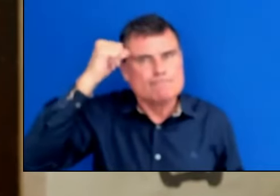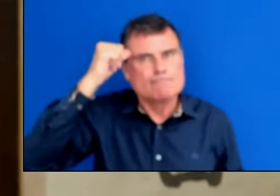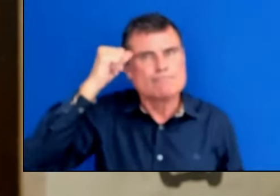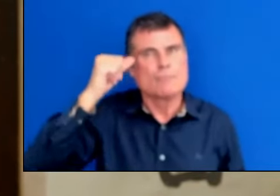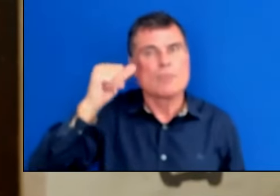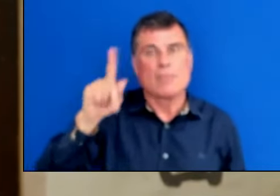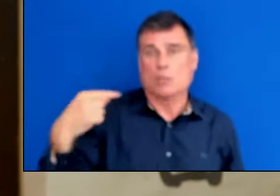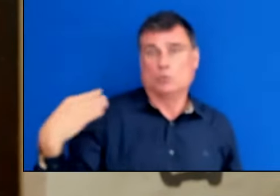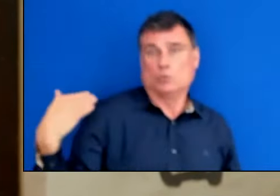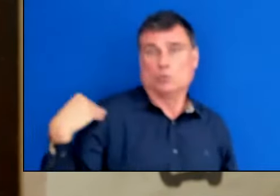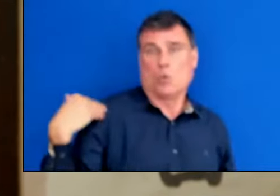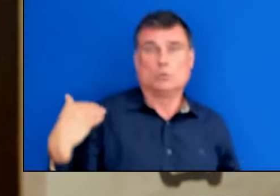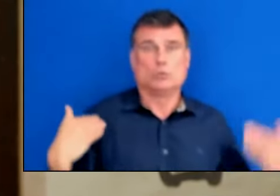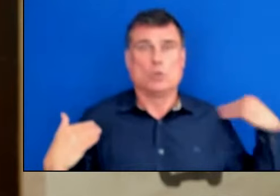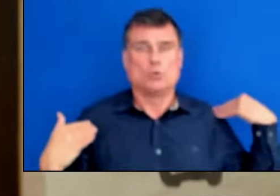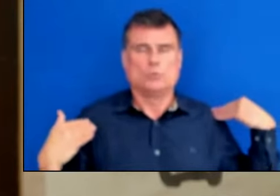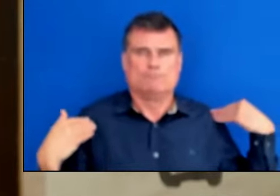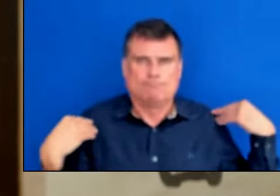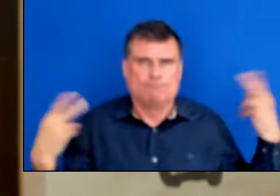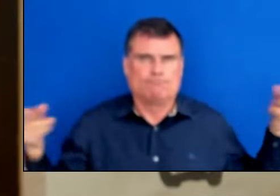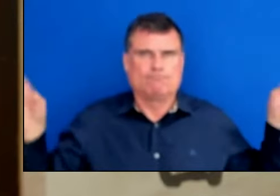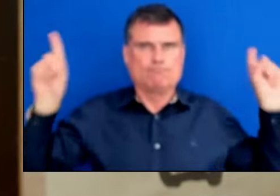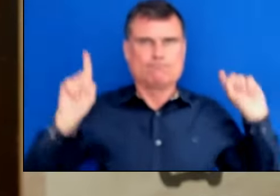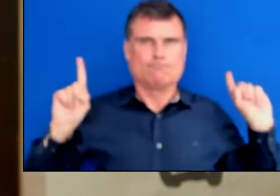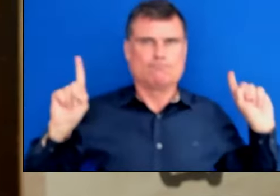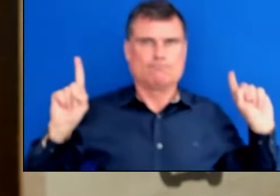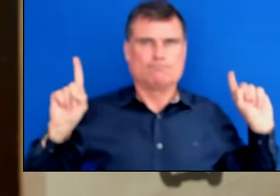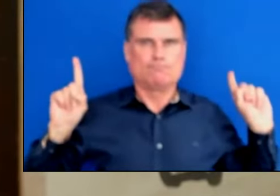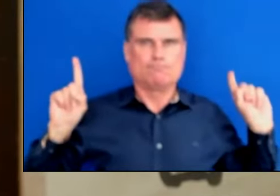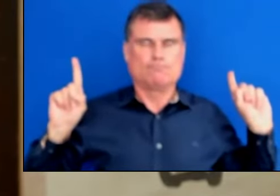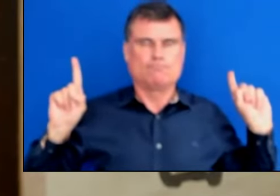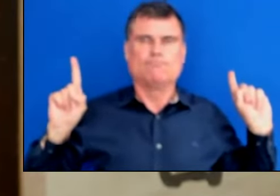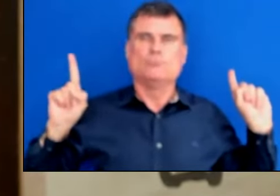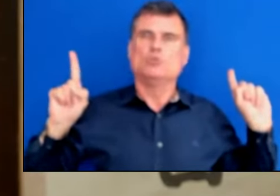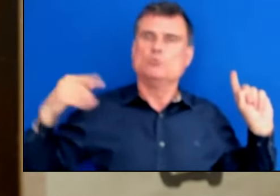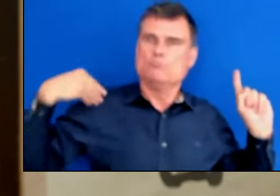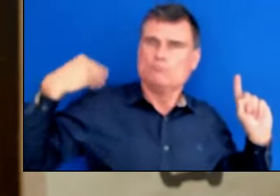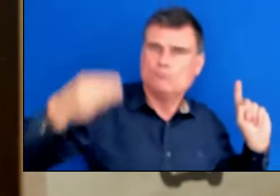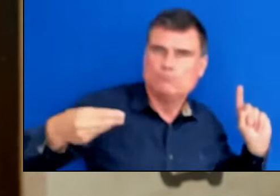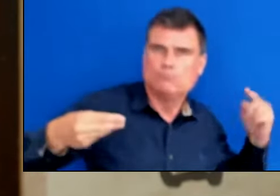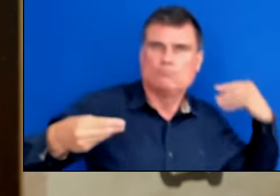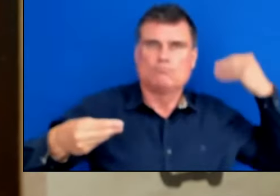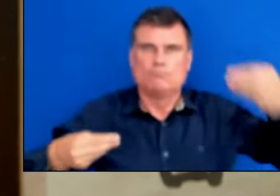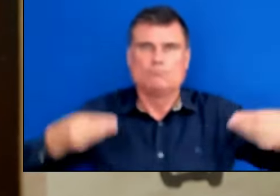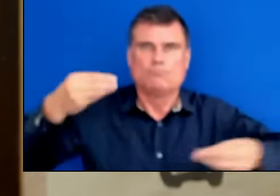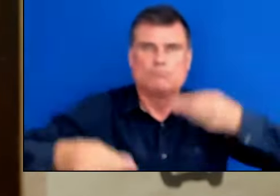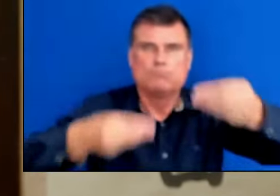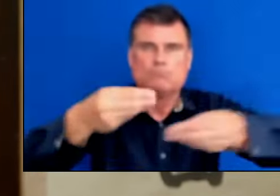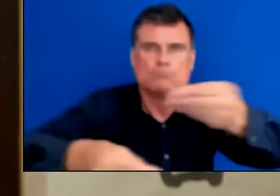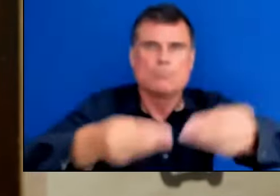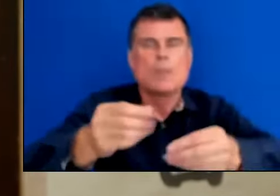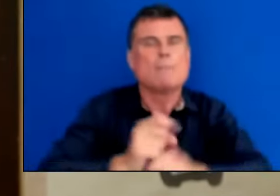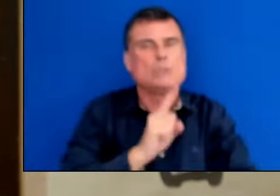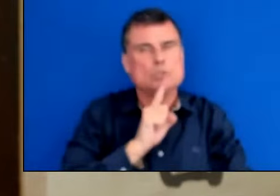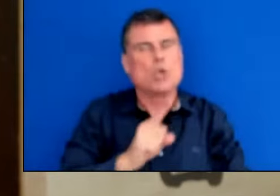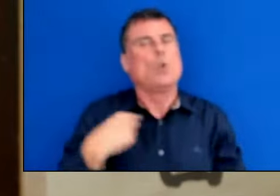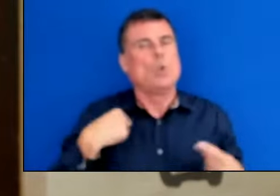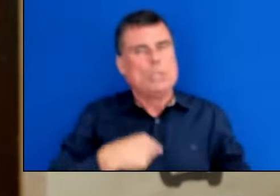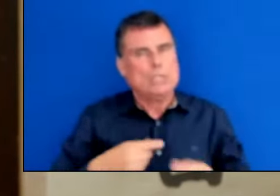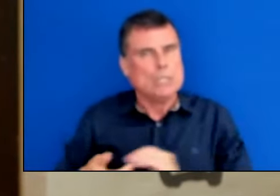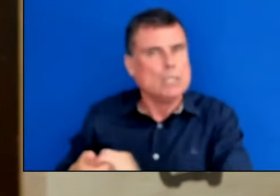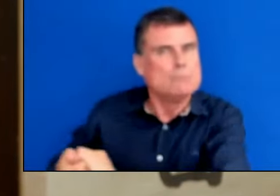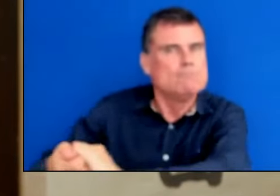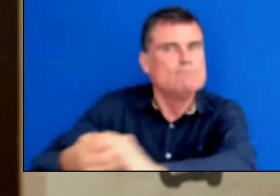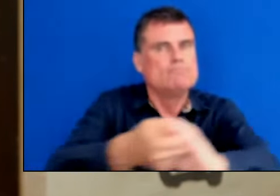most importantly, thinking of those shoulders that we've stood on, as Naomi so eloquently said, as Mary said, as other speakers have said, standing on